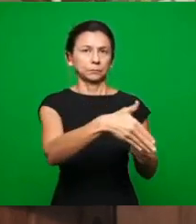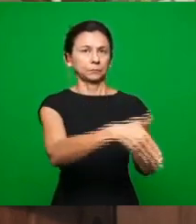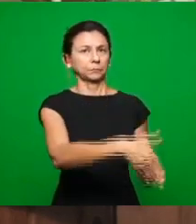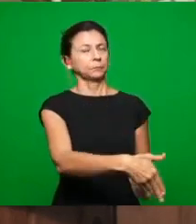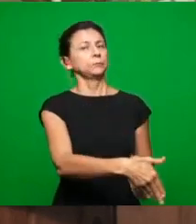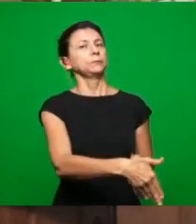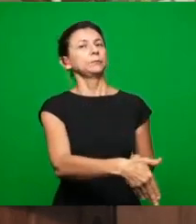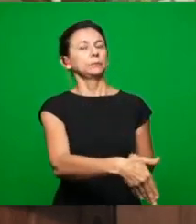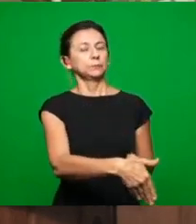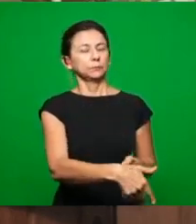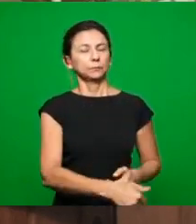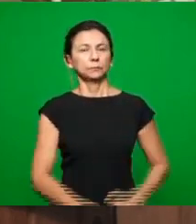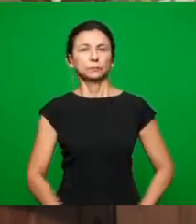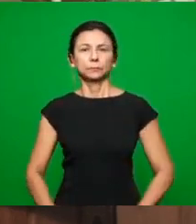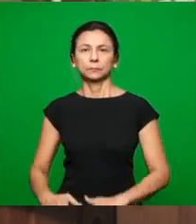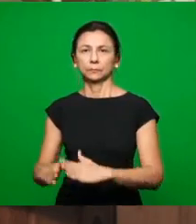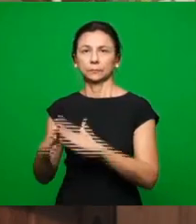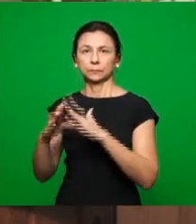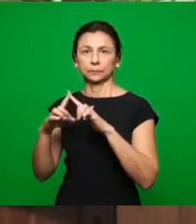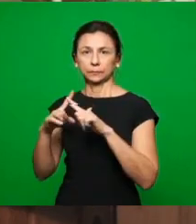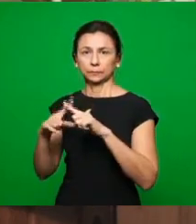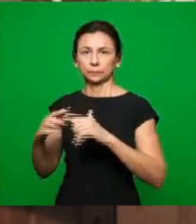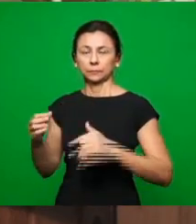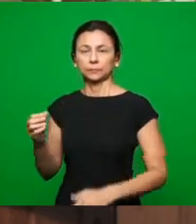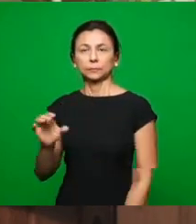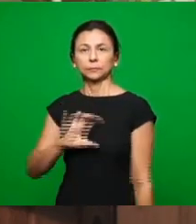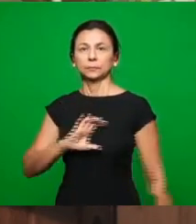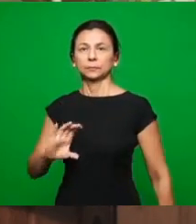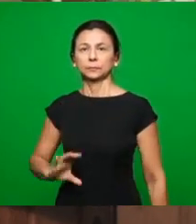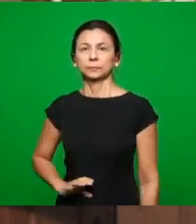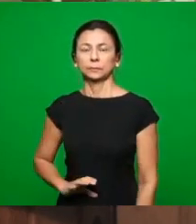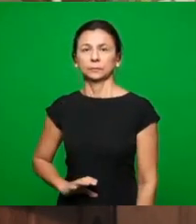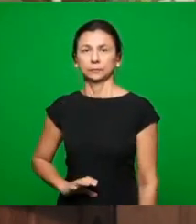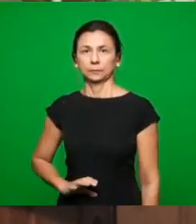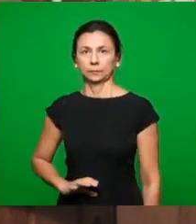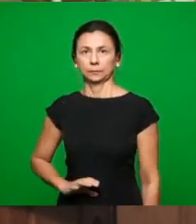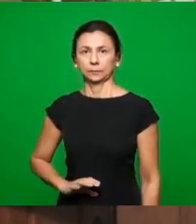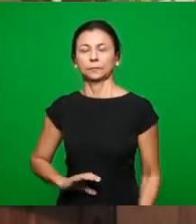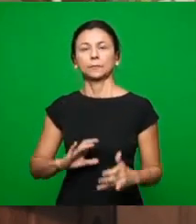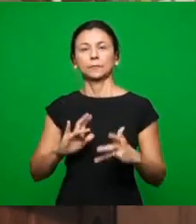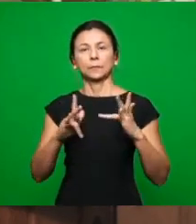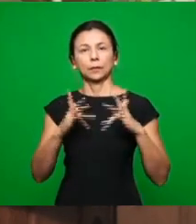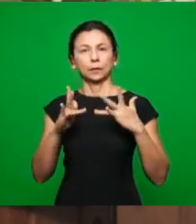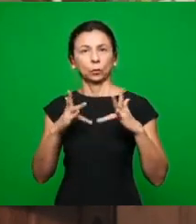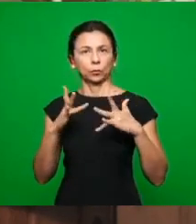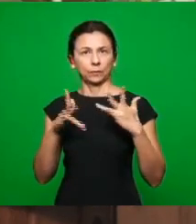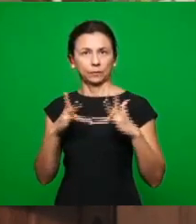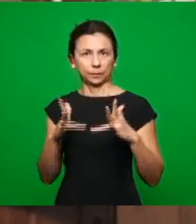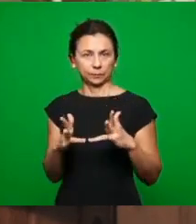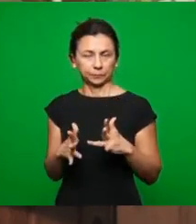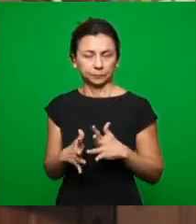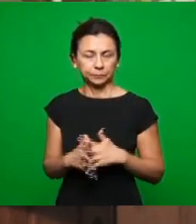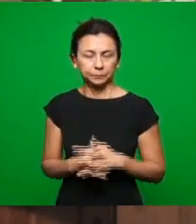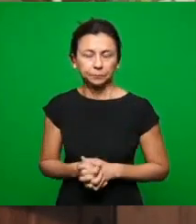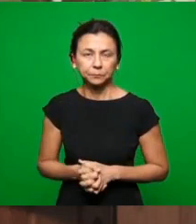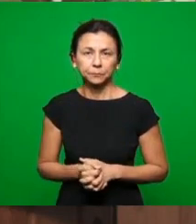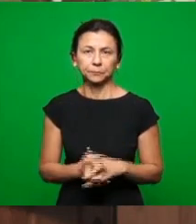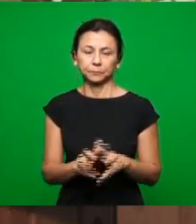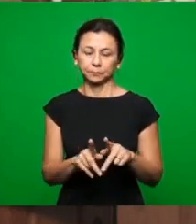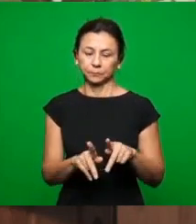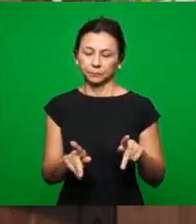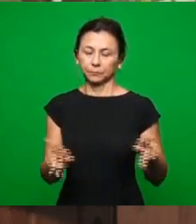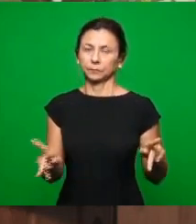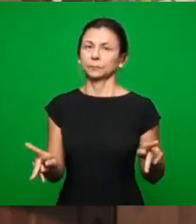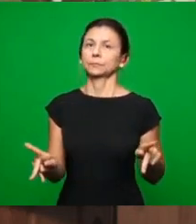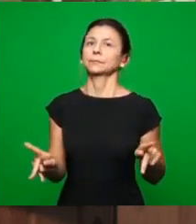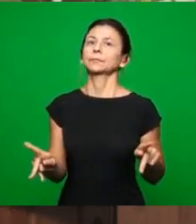unfaithfulness. The Church of Christ is the bride. So the bride in the book of Revelations is very